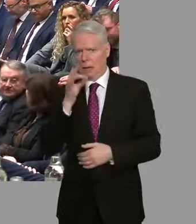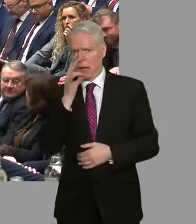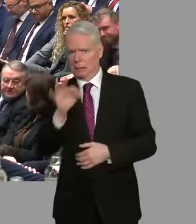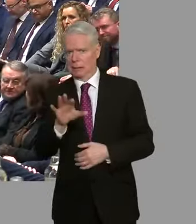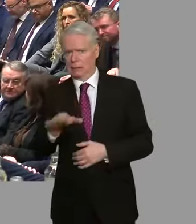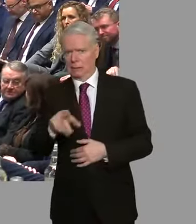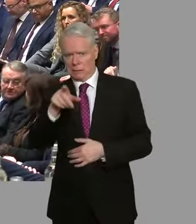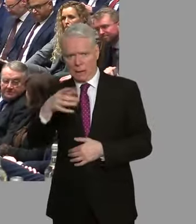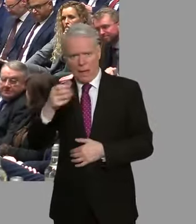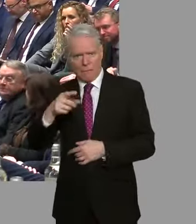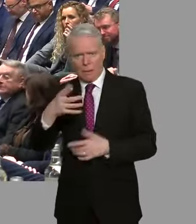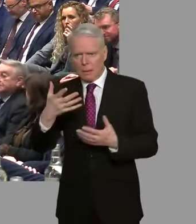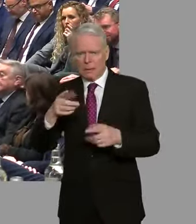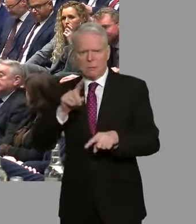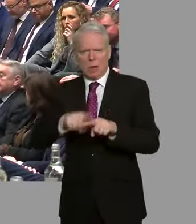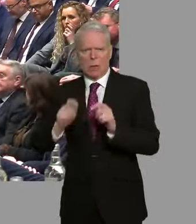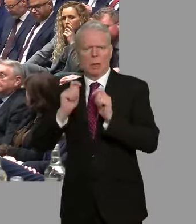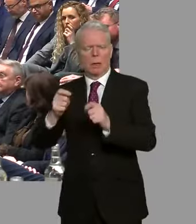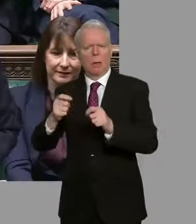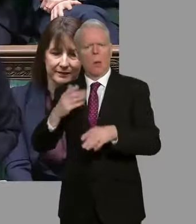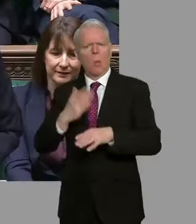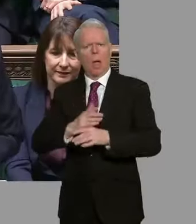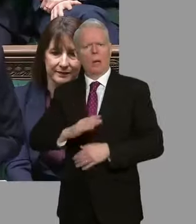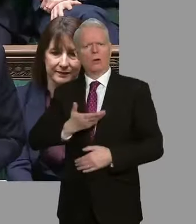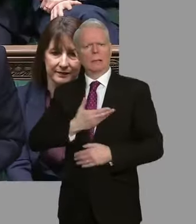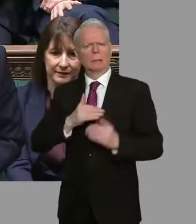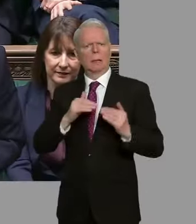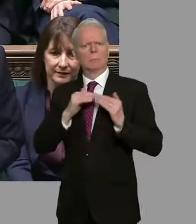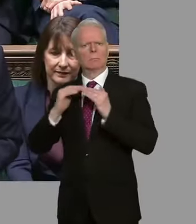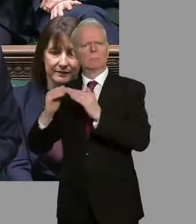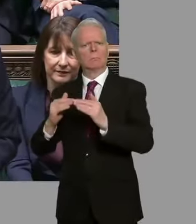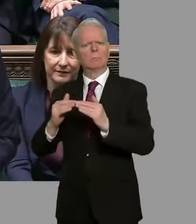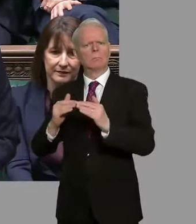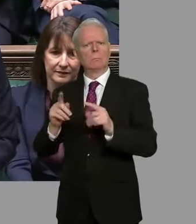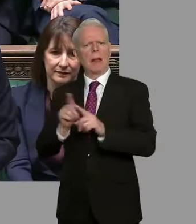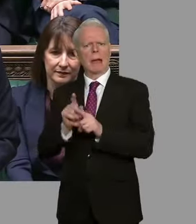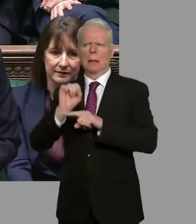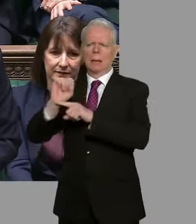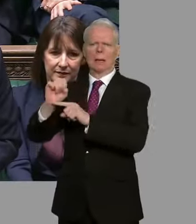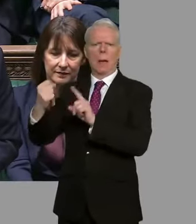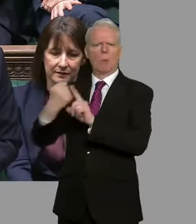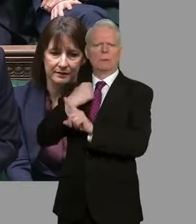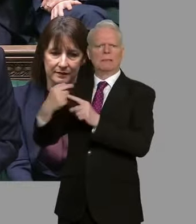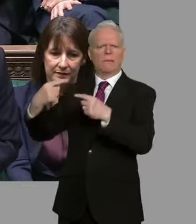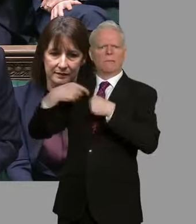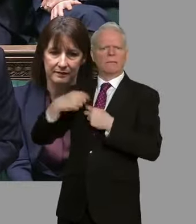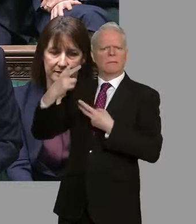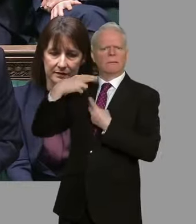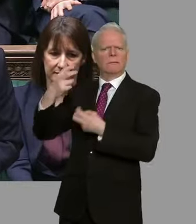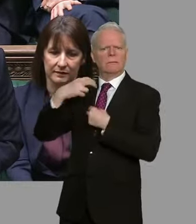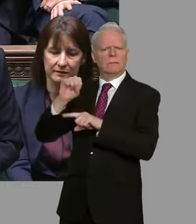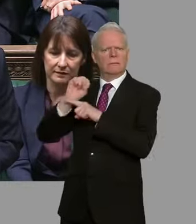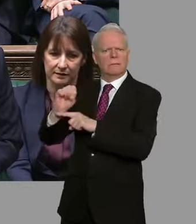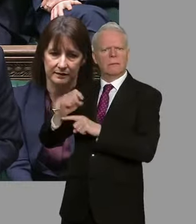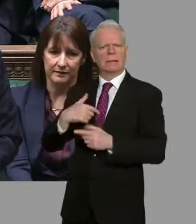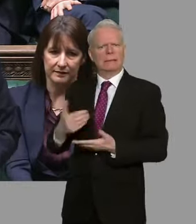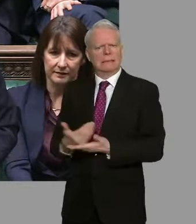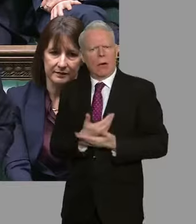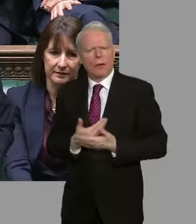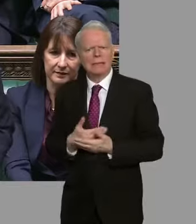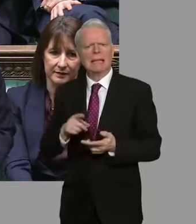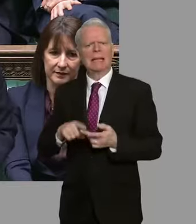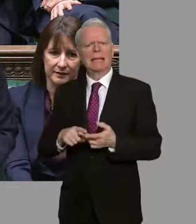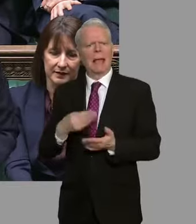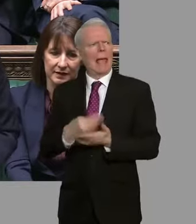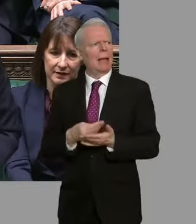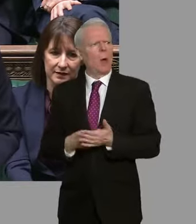I thank him for raising this. And, Mr. Speaker, I believe everyone is entitled to fair, flexible and secure working. And that's